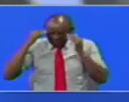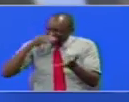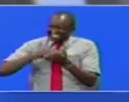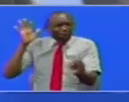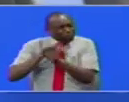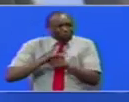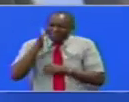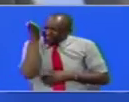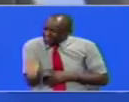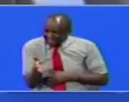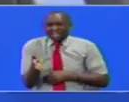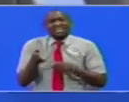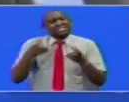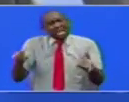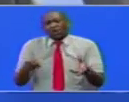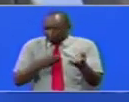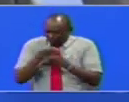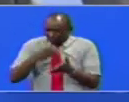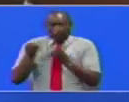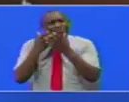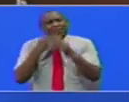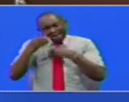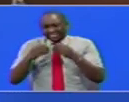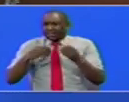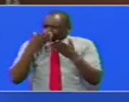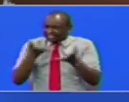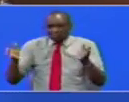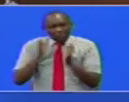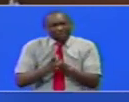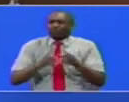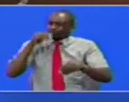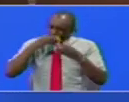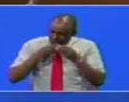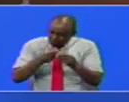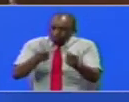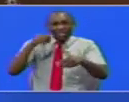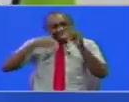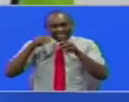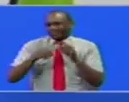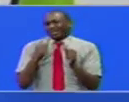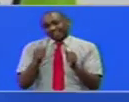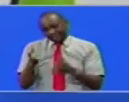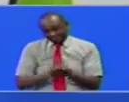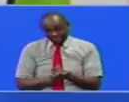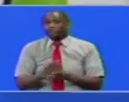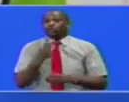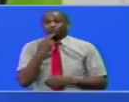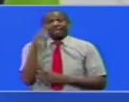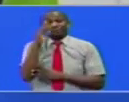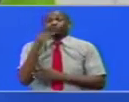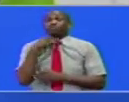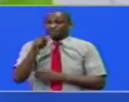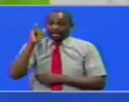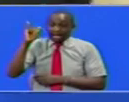cases hindering any meaningful procurement of materials needed to conduct a smooth general election. Tuesday afternoon,